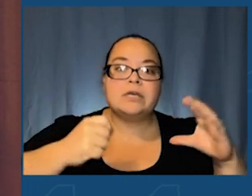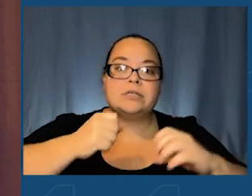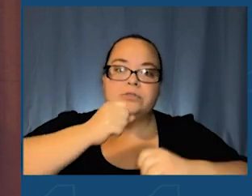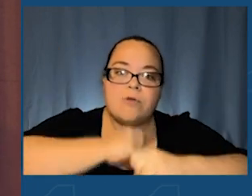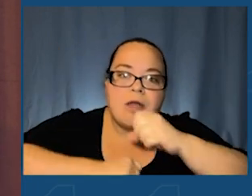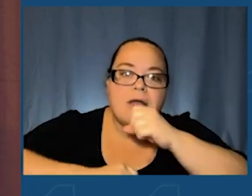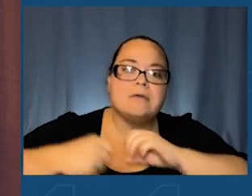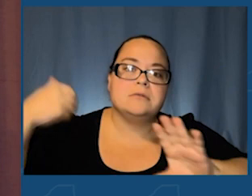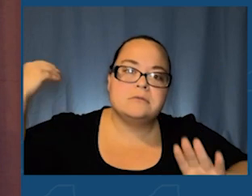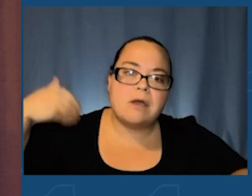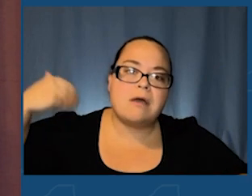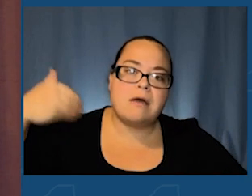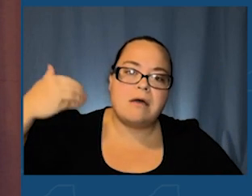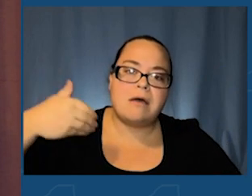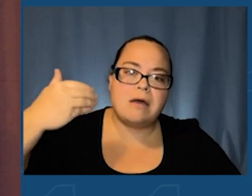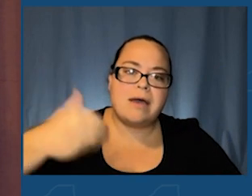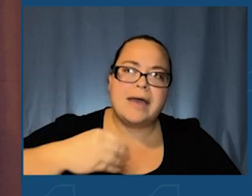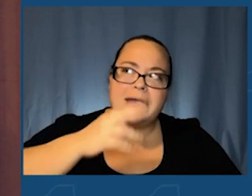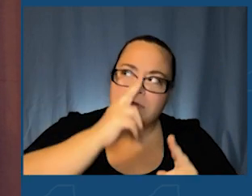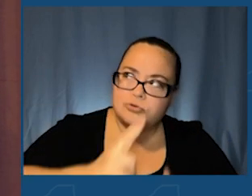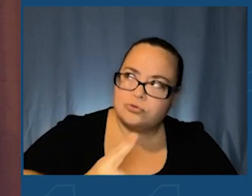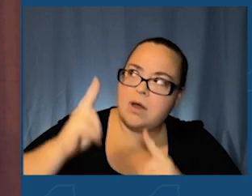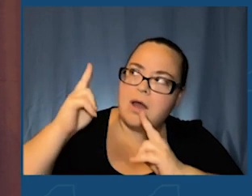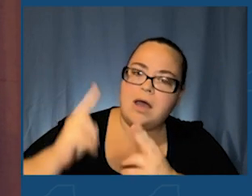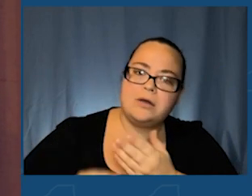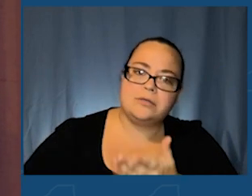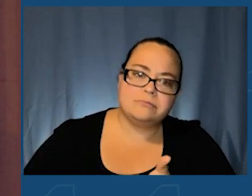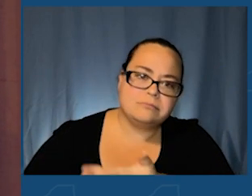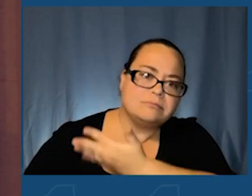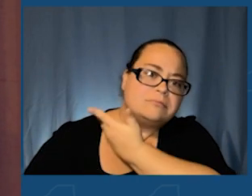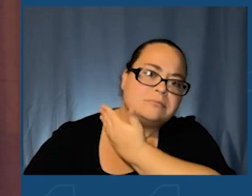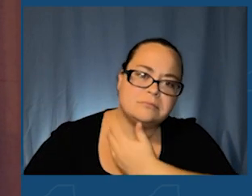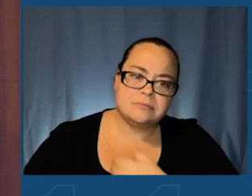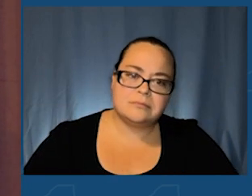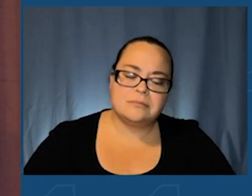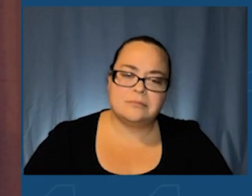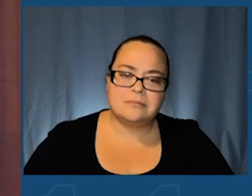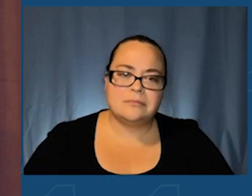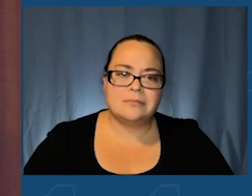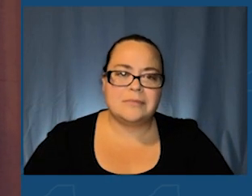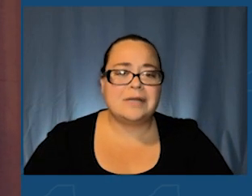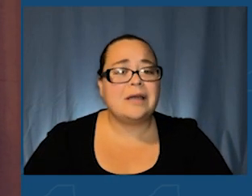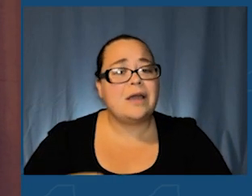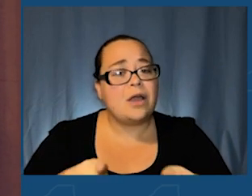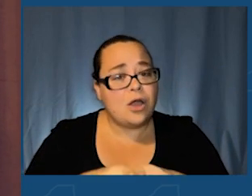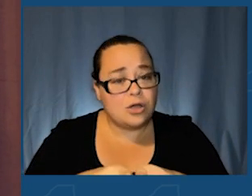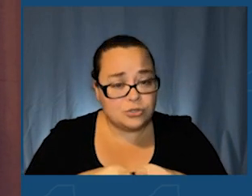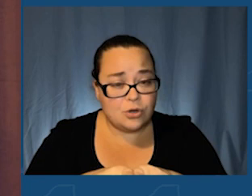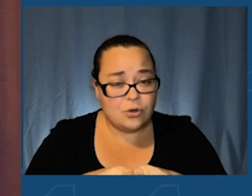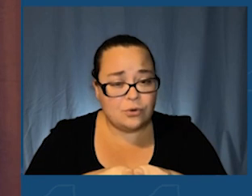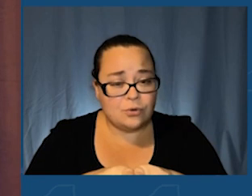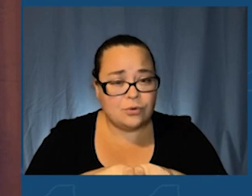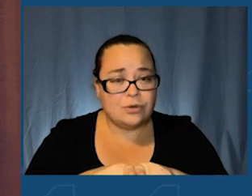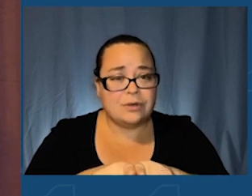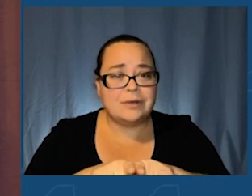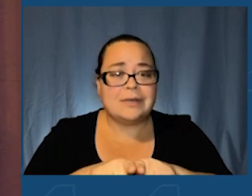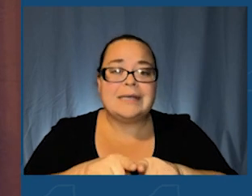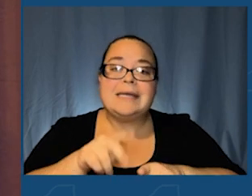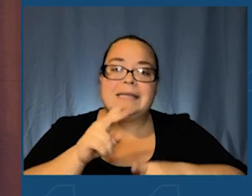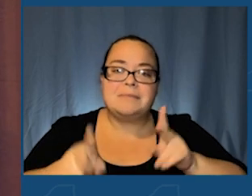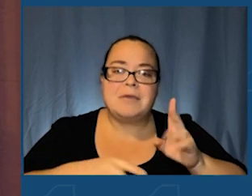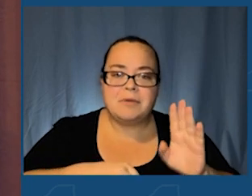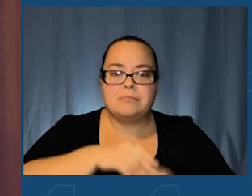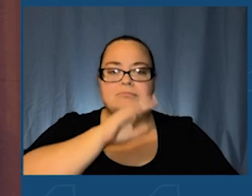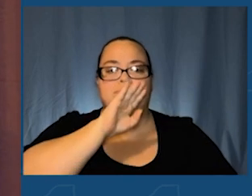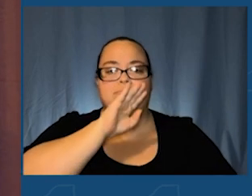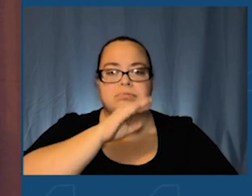those who have been there before us, and those who also have an encounter with the justice system,